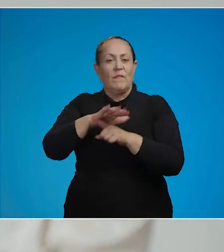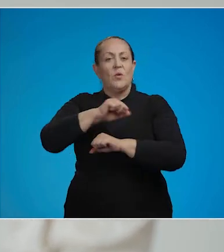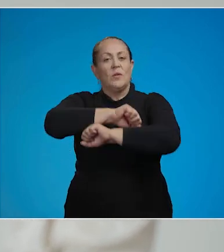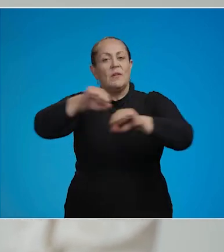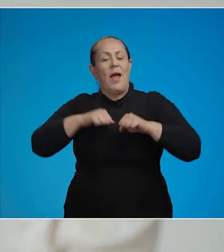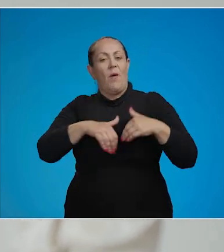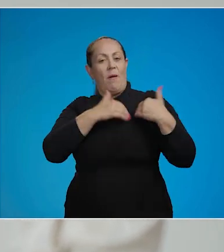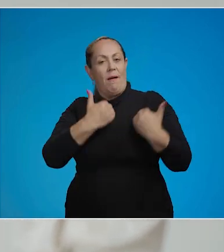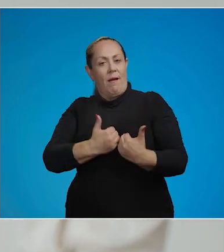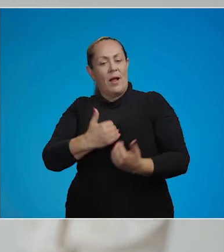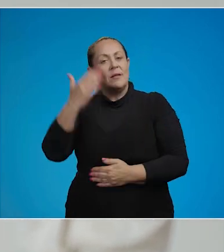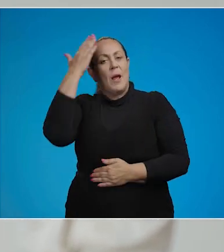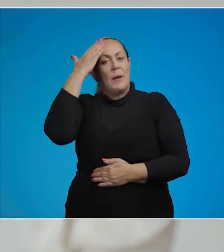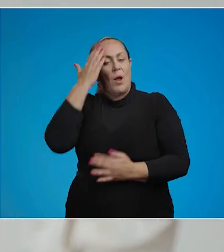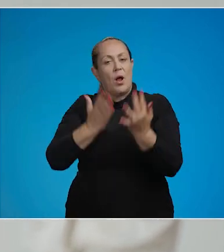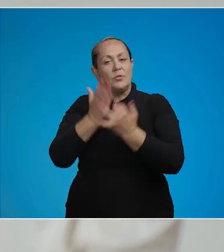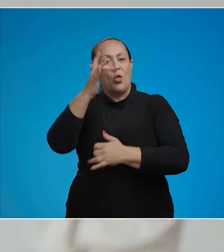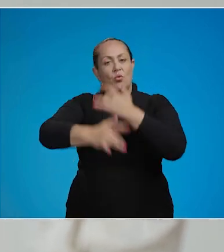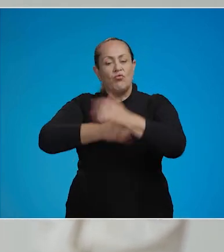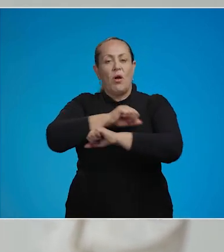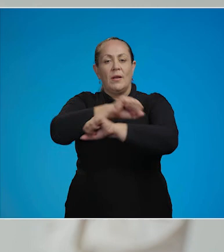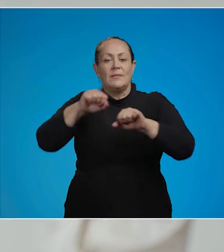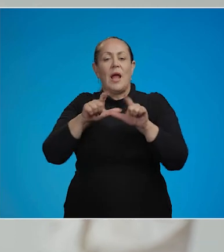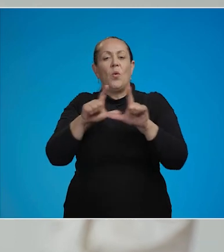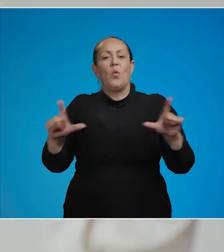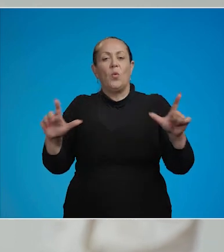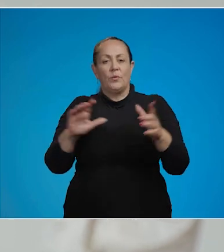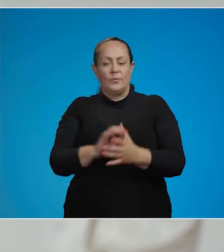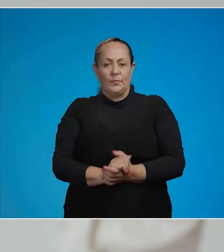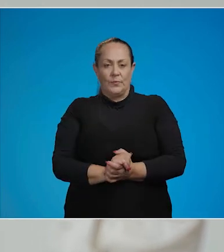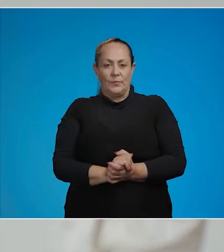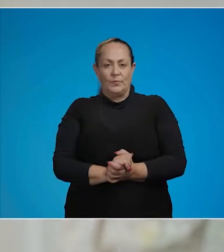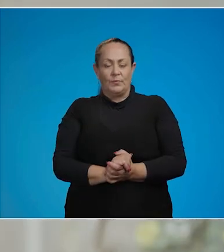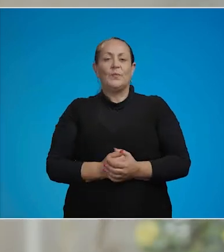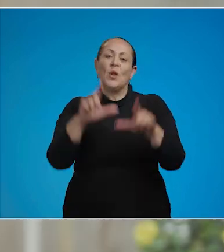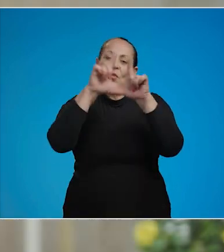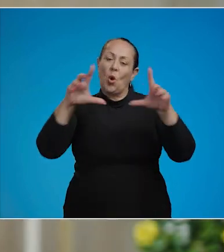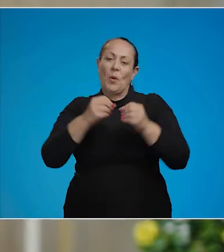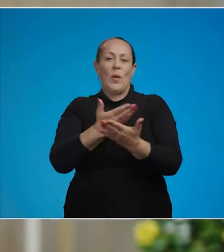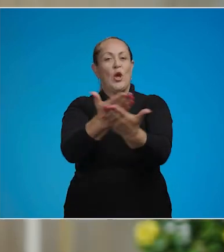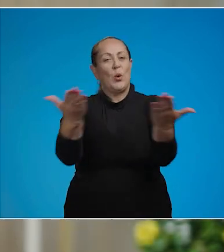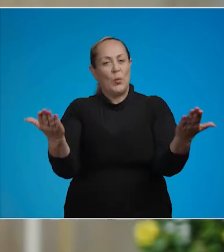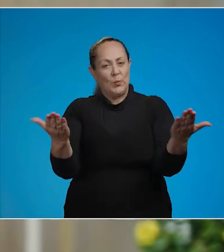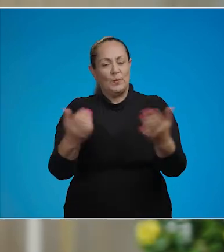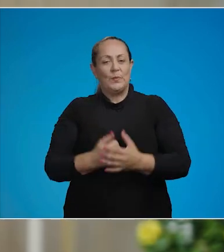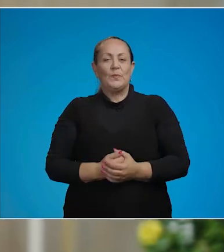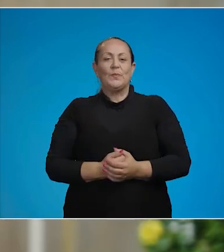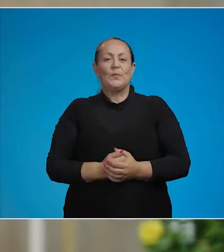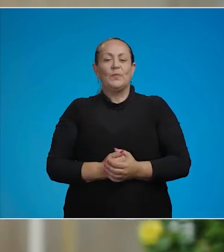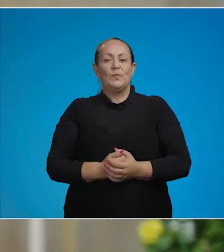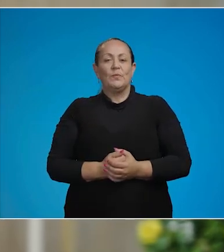effect in our hearts and minds through Christ our Lord. The Lord be with you.